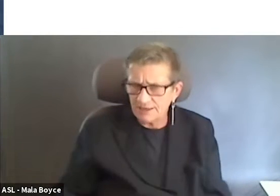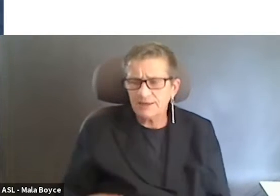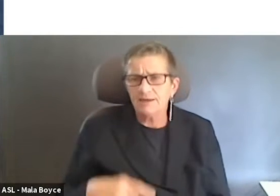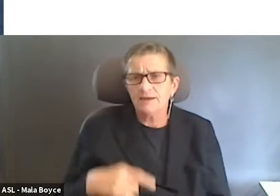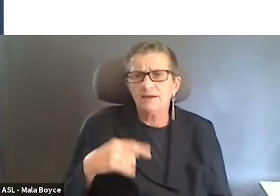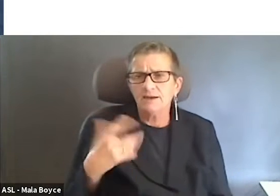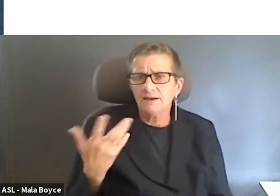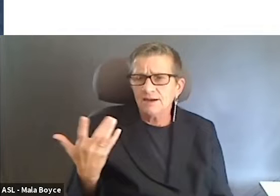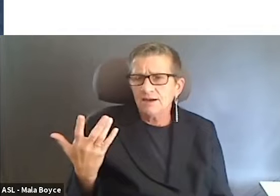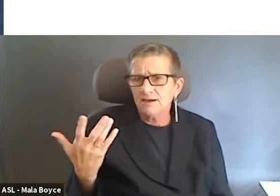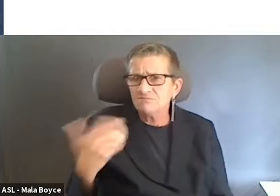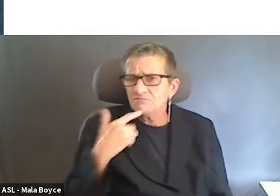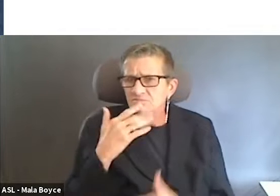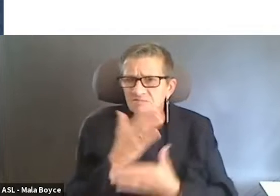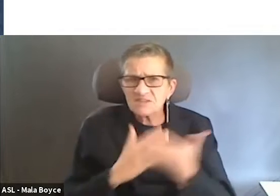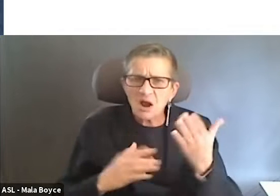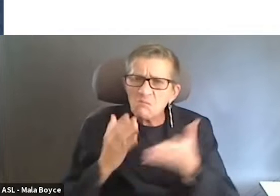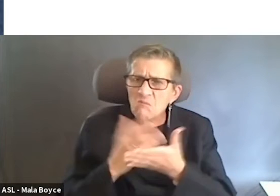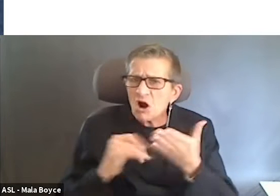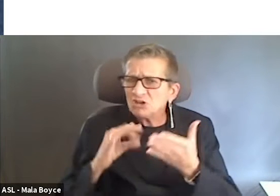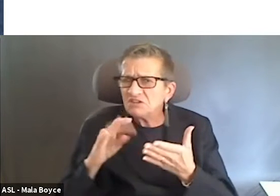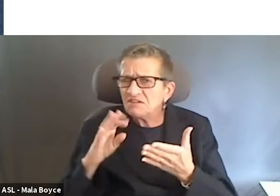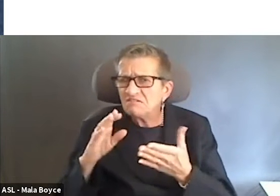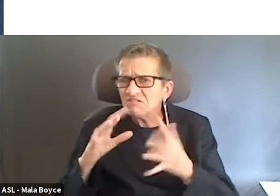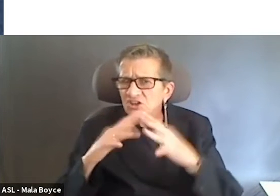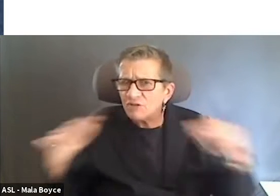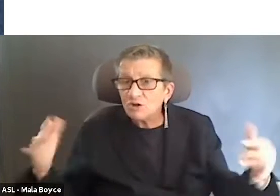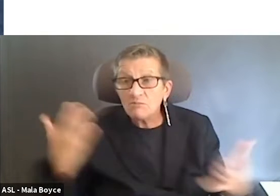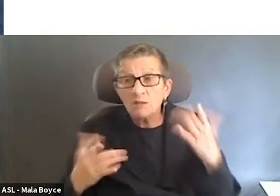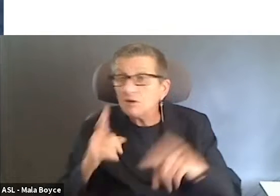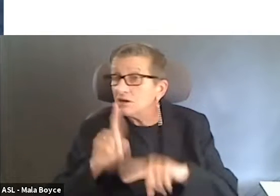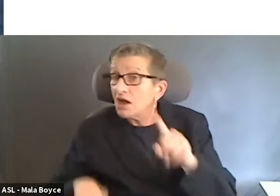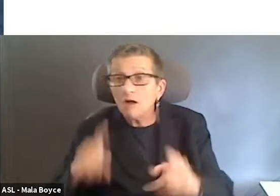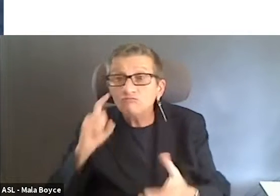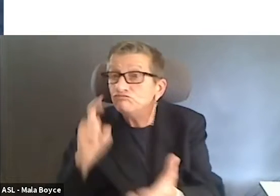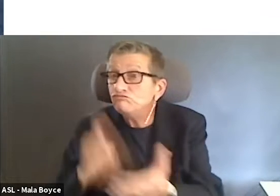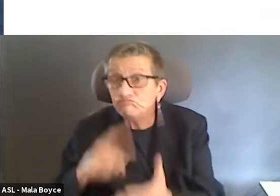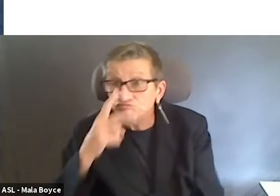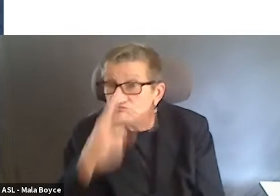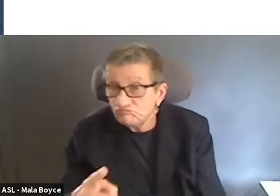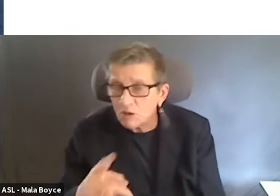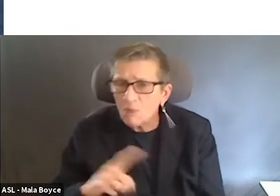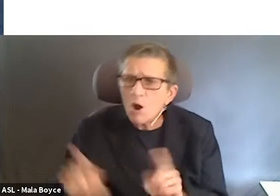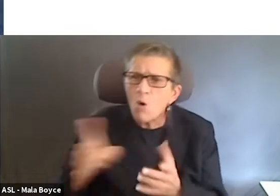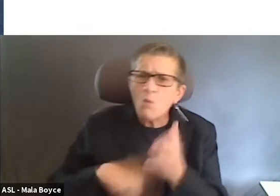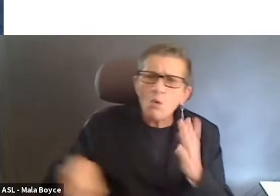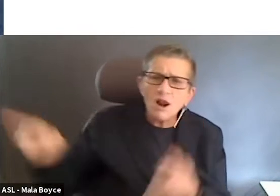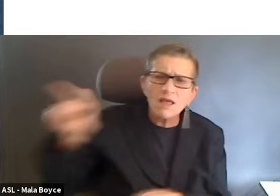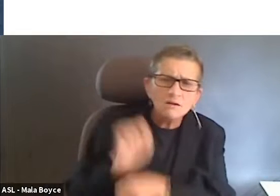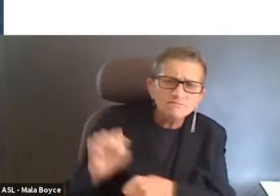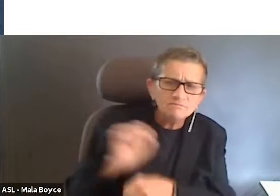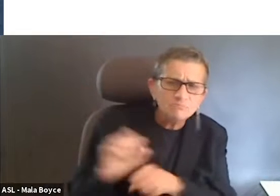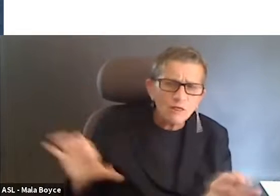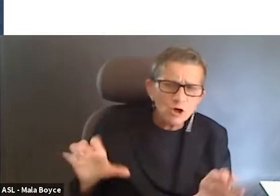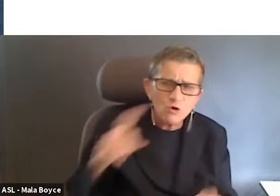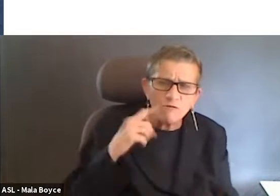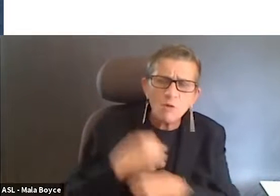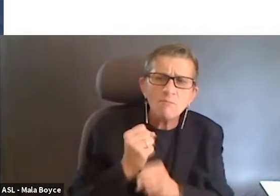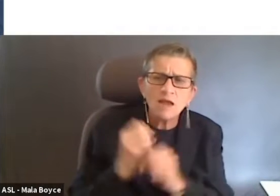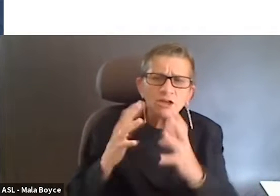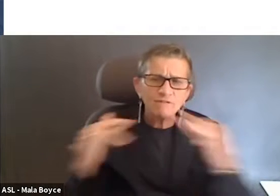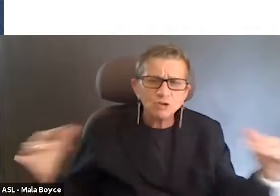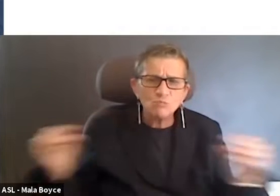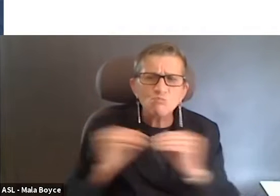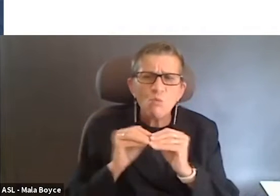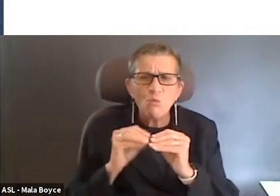some aspects of diversity are not maybe visible, but what efforts do they do to make the diversity of their organization